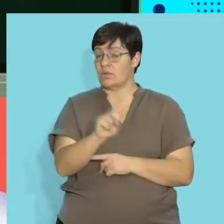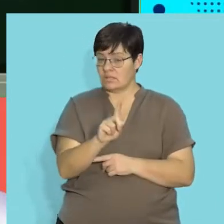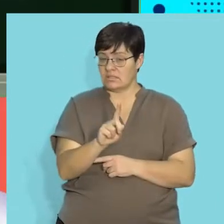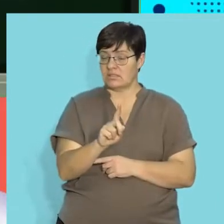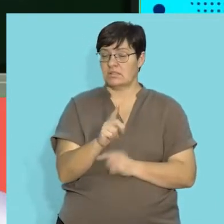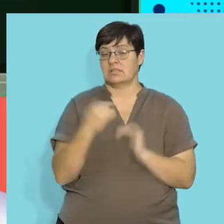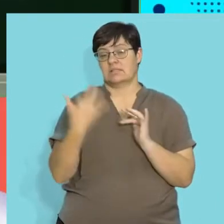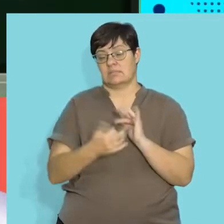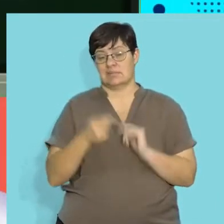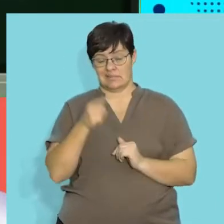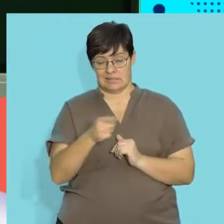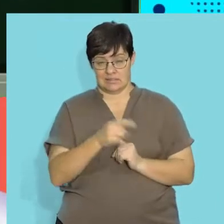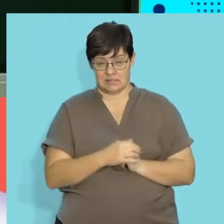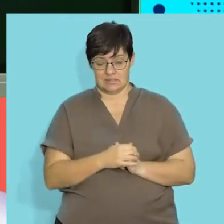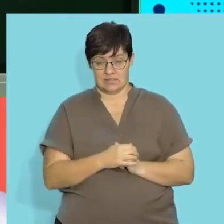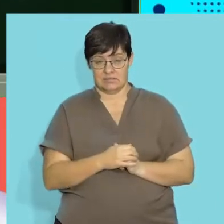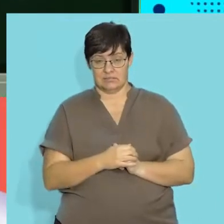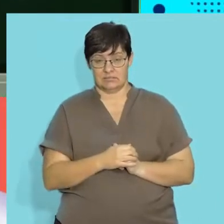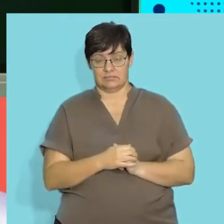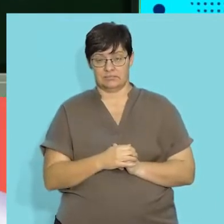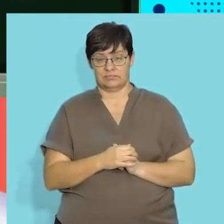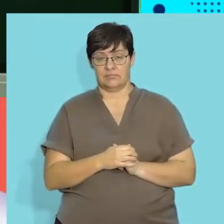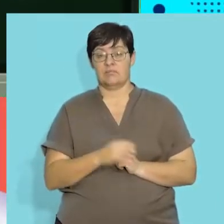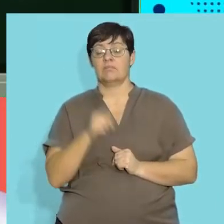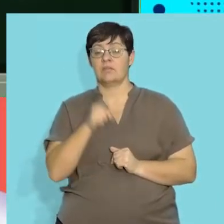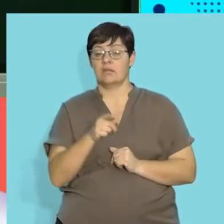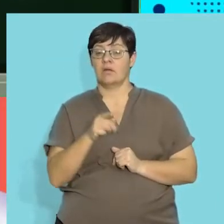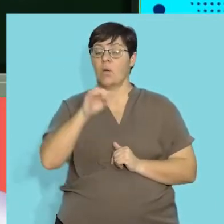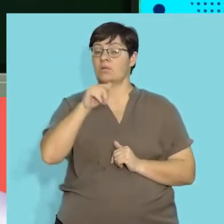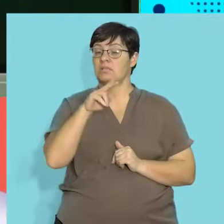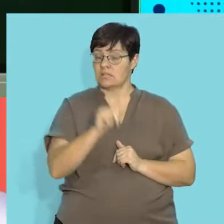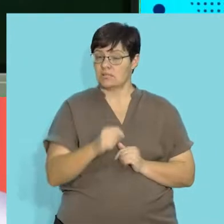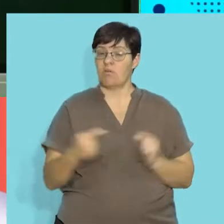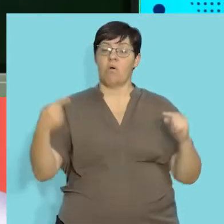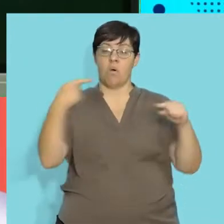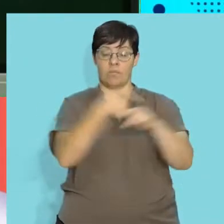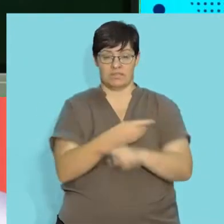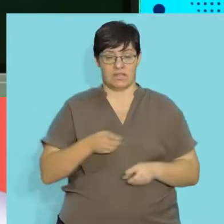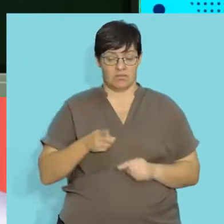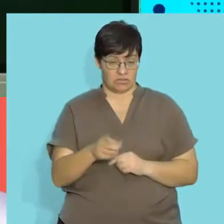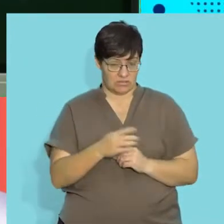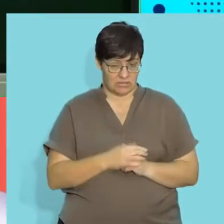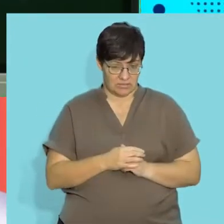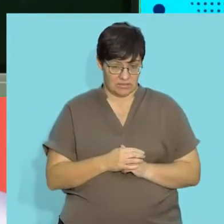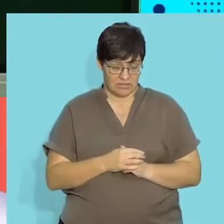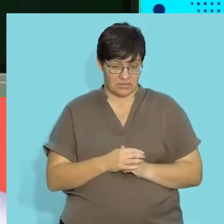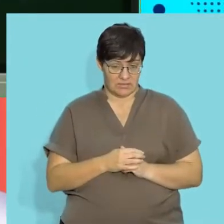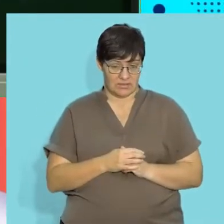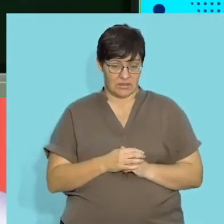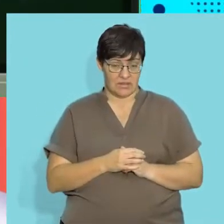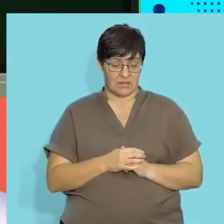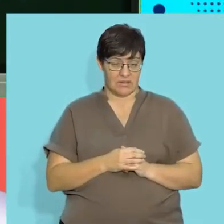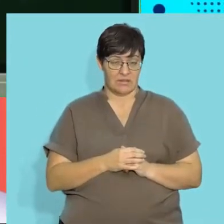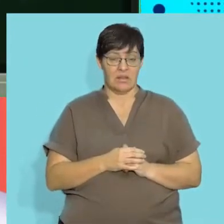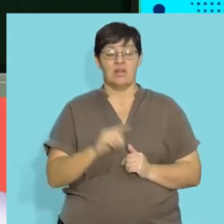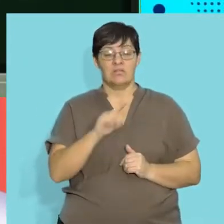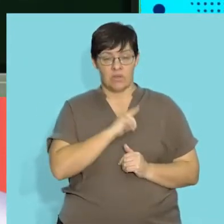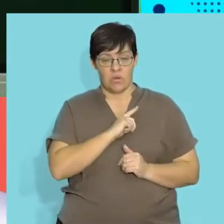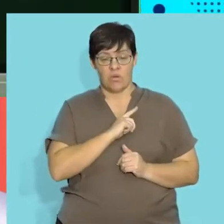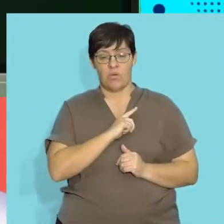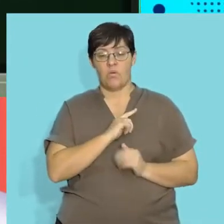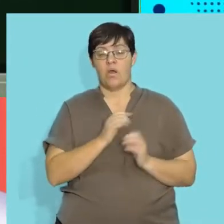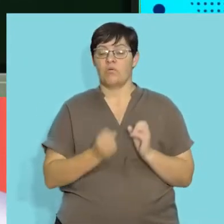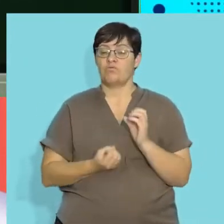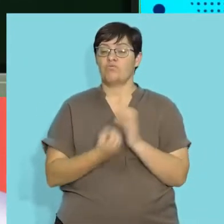the stimulus. So essentially, the auxins move in the opposite direction from the stimulus, causing an